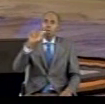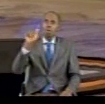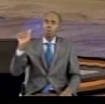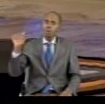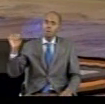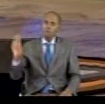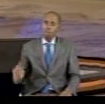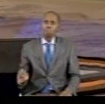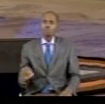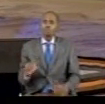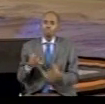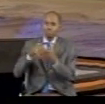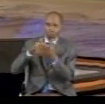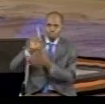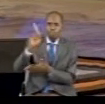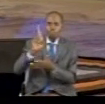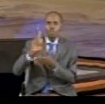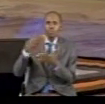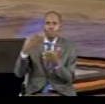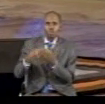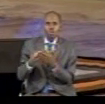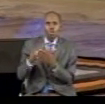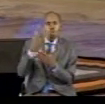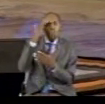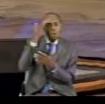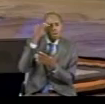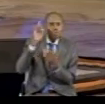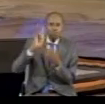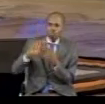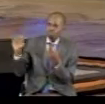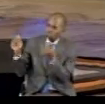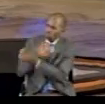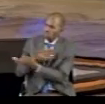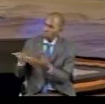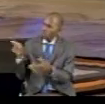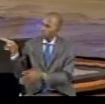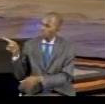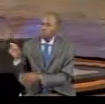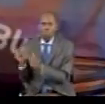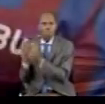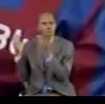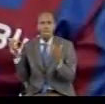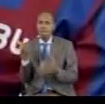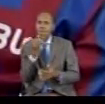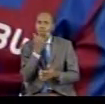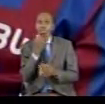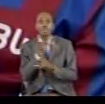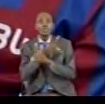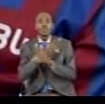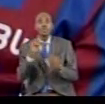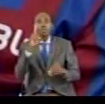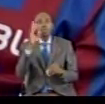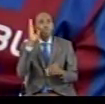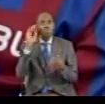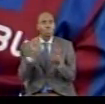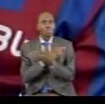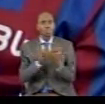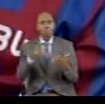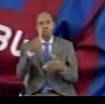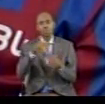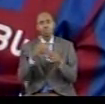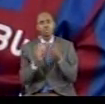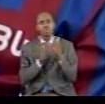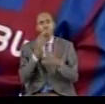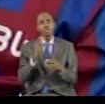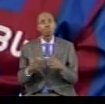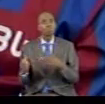of Balaam just to destroy those people. Nobody will destroy you. Nevertheless, the